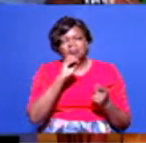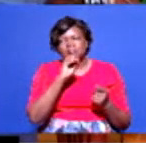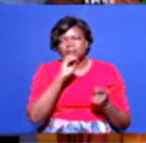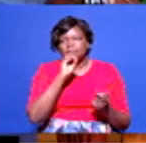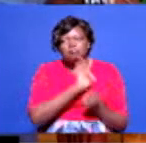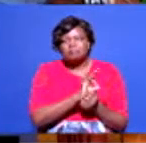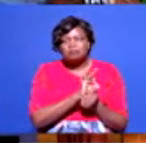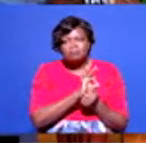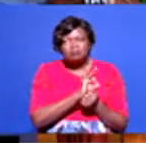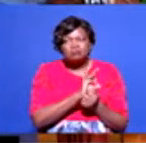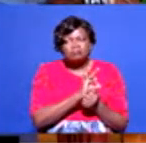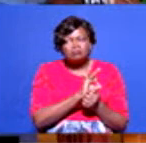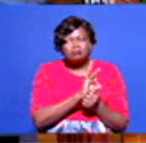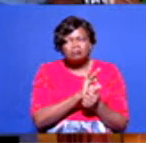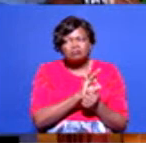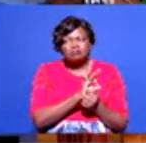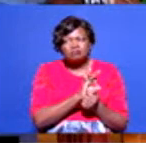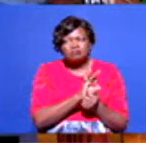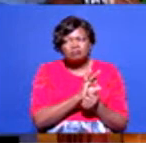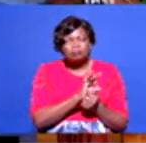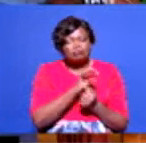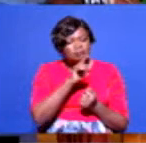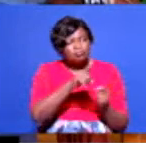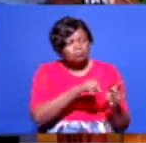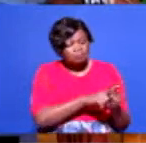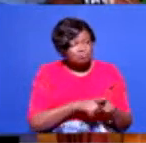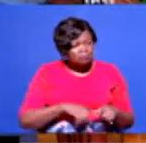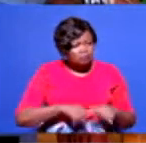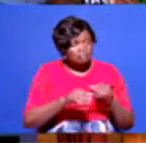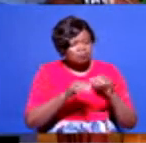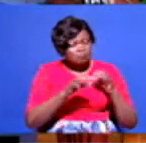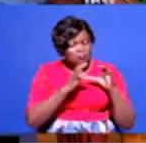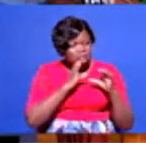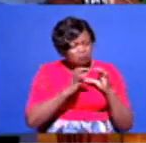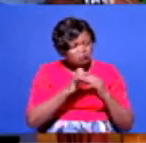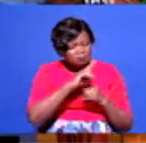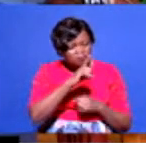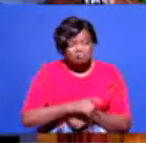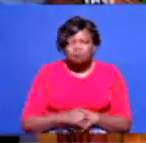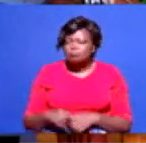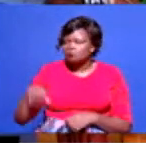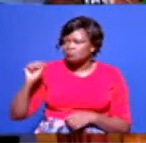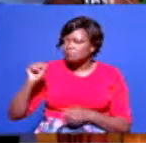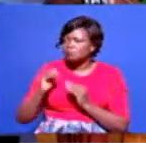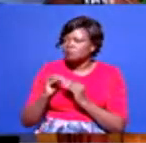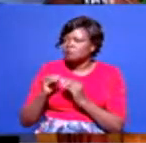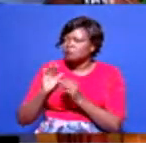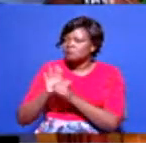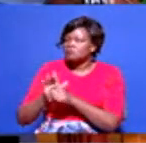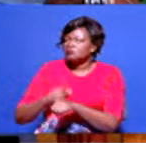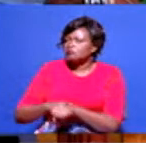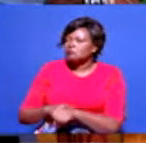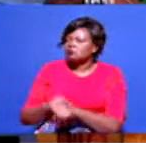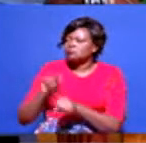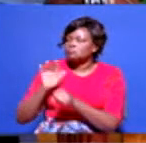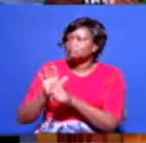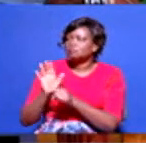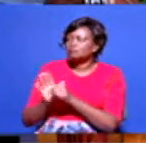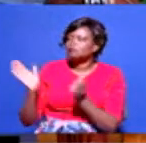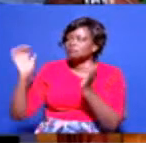2013, did you also keep contact? Yes, we did. I mean, we would meet occasionally in very many in functions.